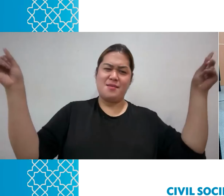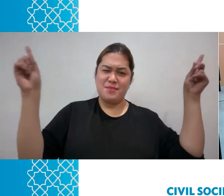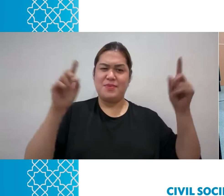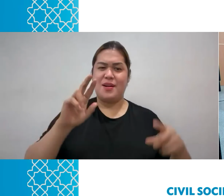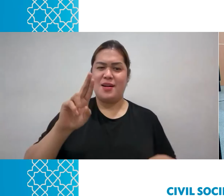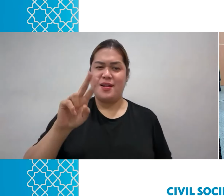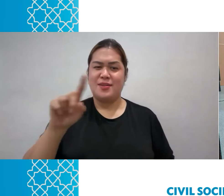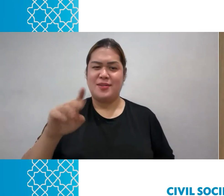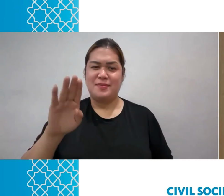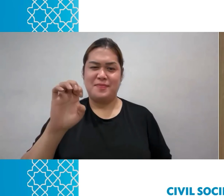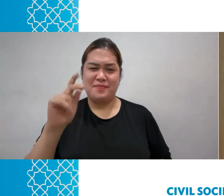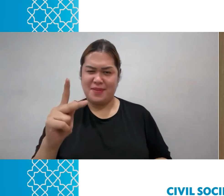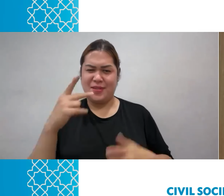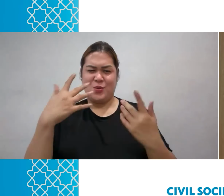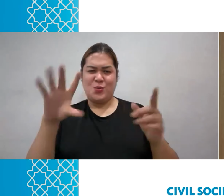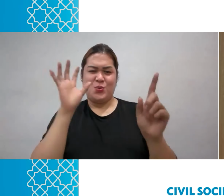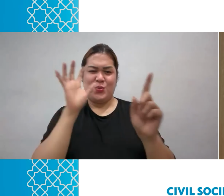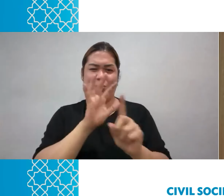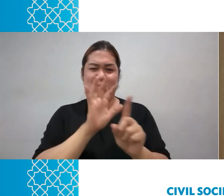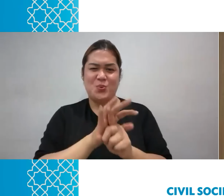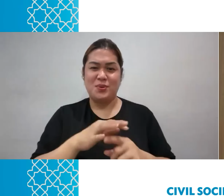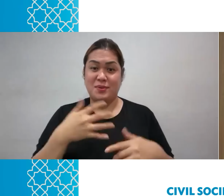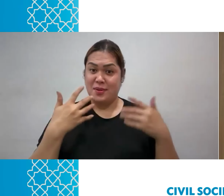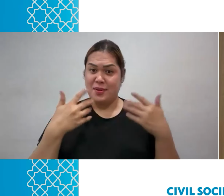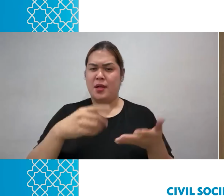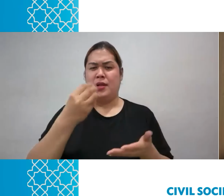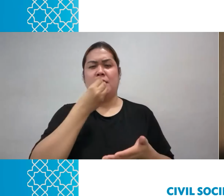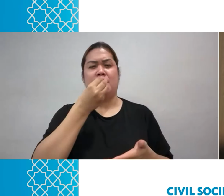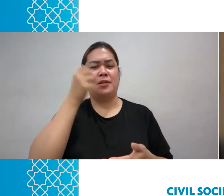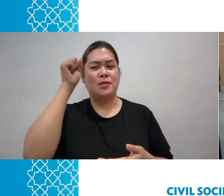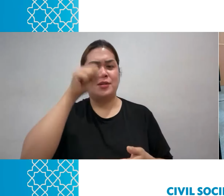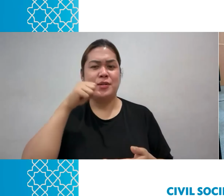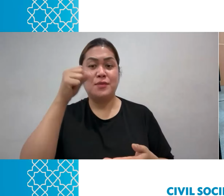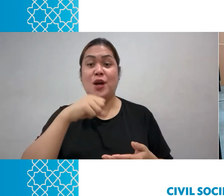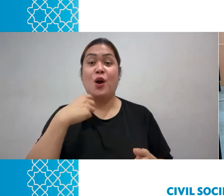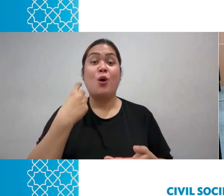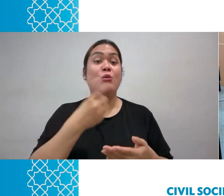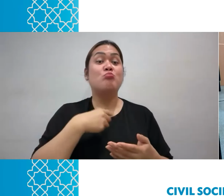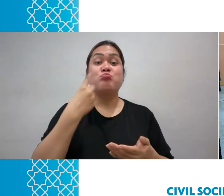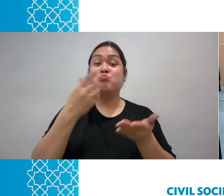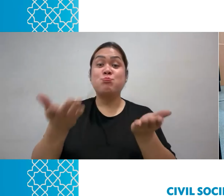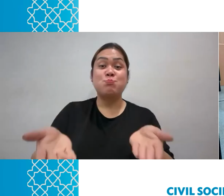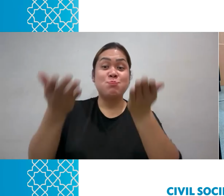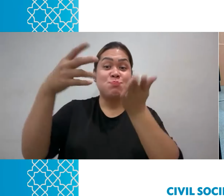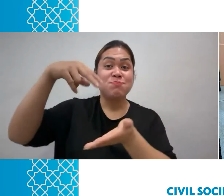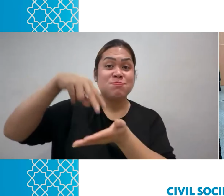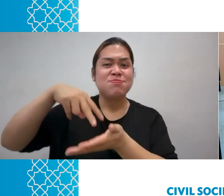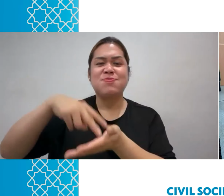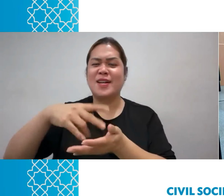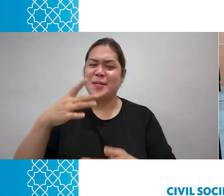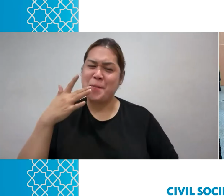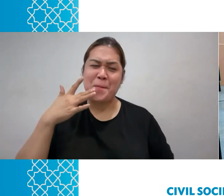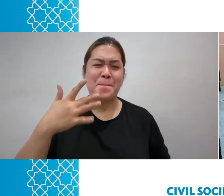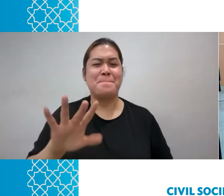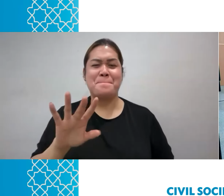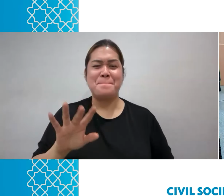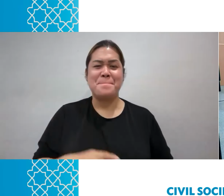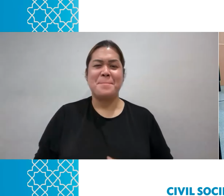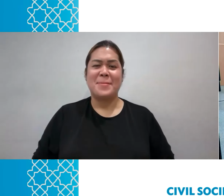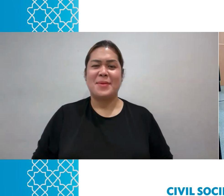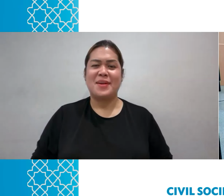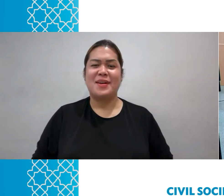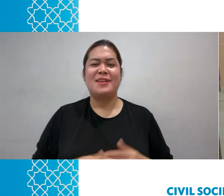up. Hopefully we all tried it at lunch. Oh, it was so delicious. I love it. Thank you so much for telling us a